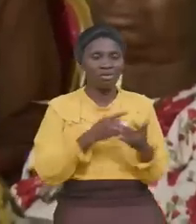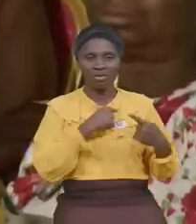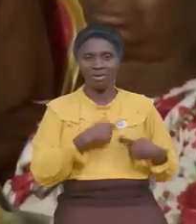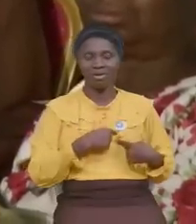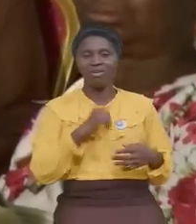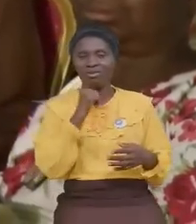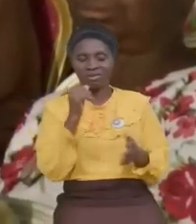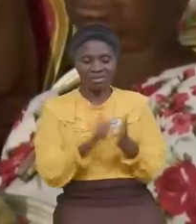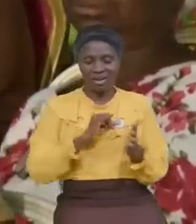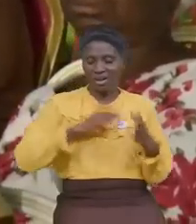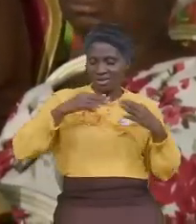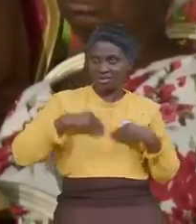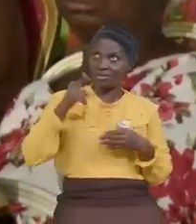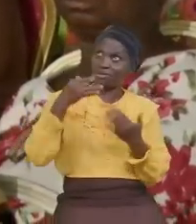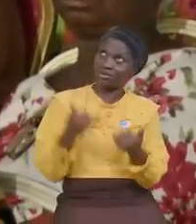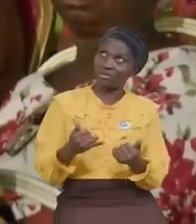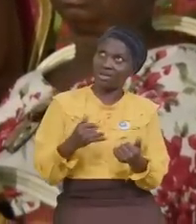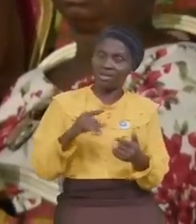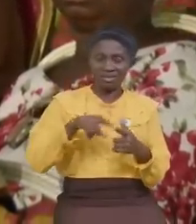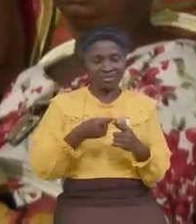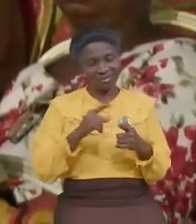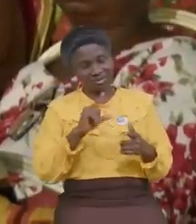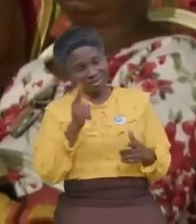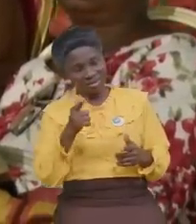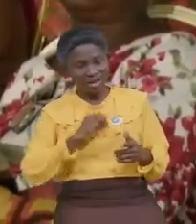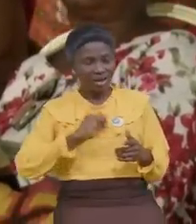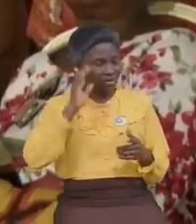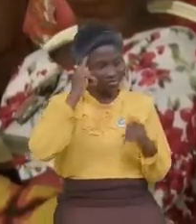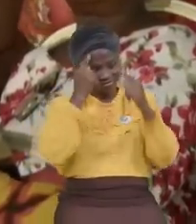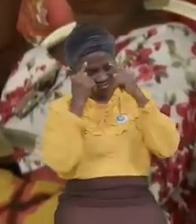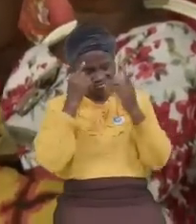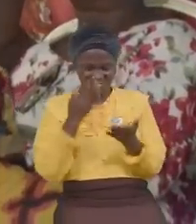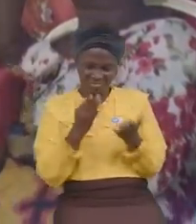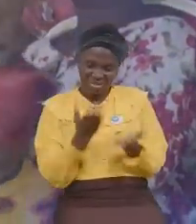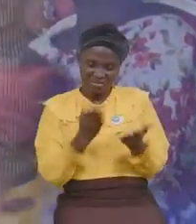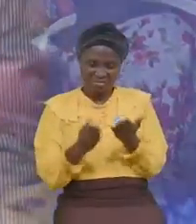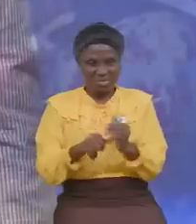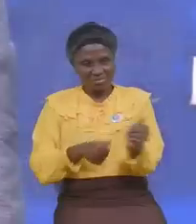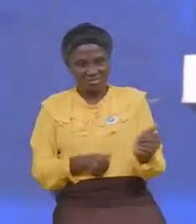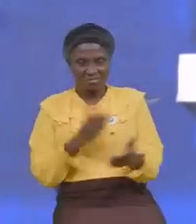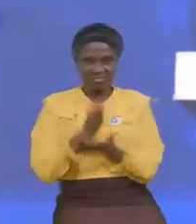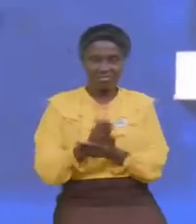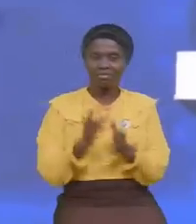might drop my decision. He received him once and for all.